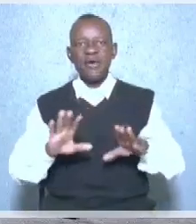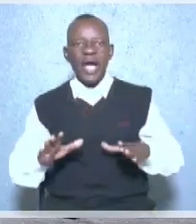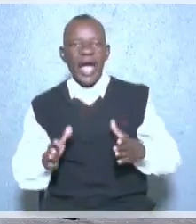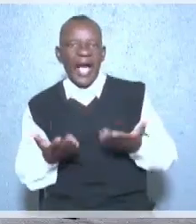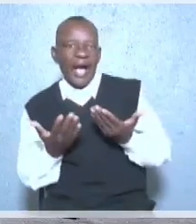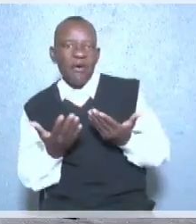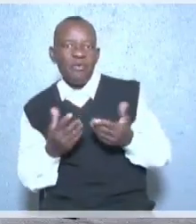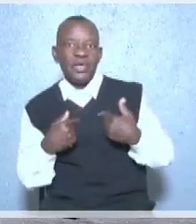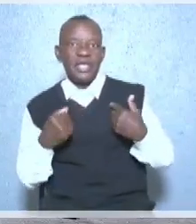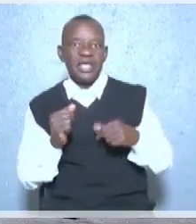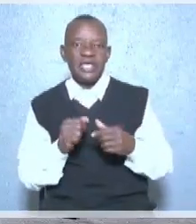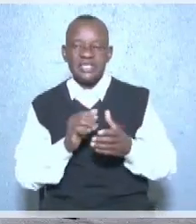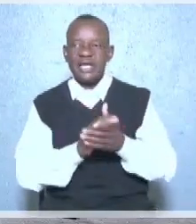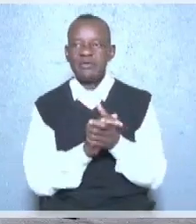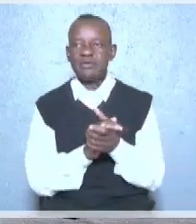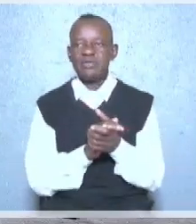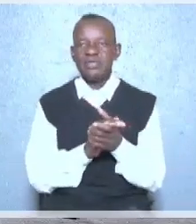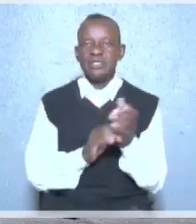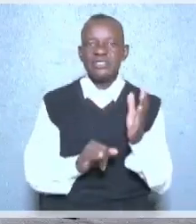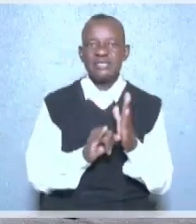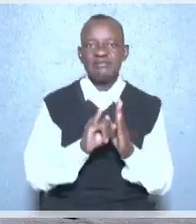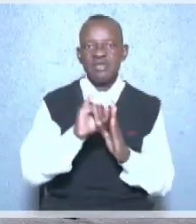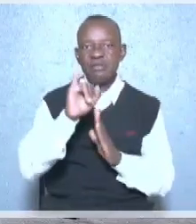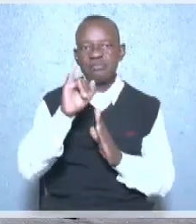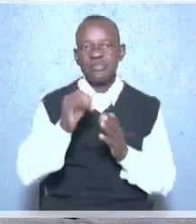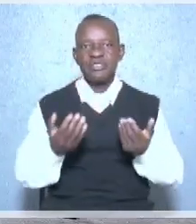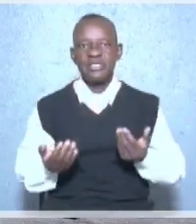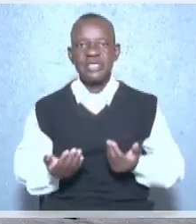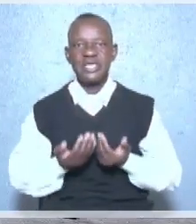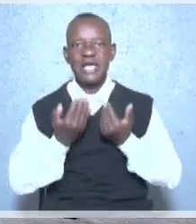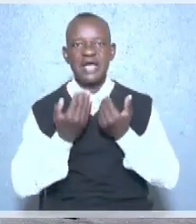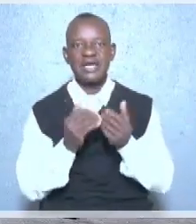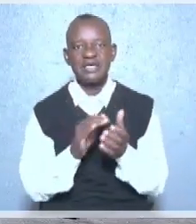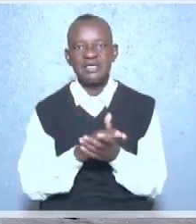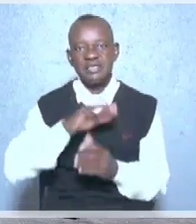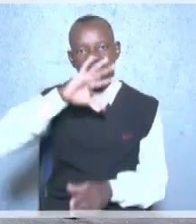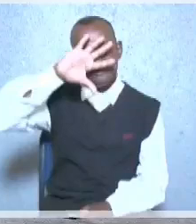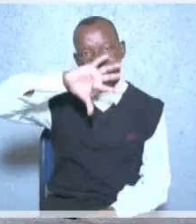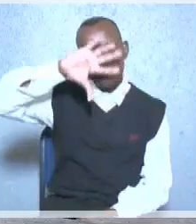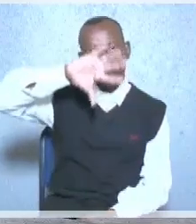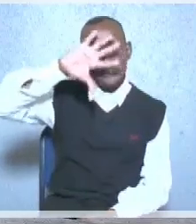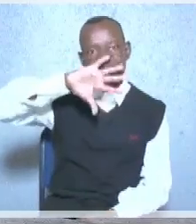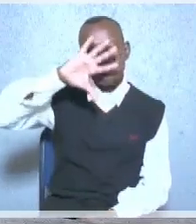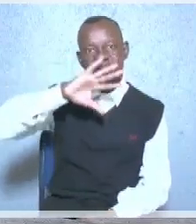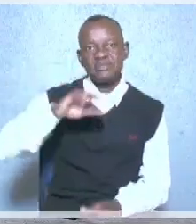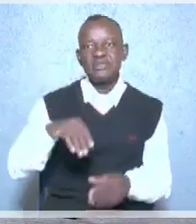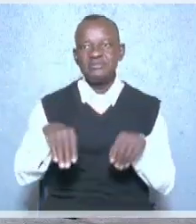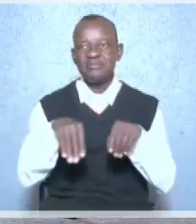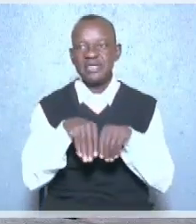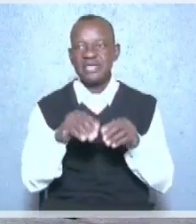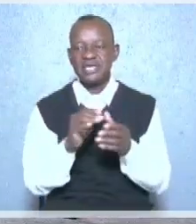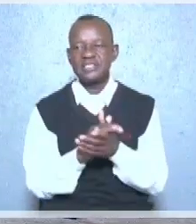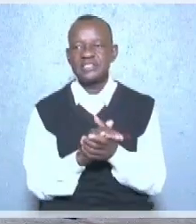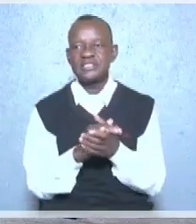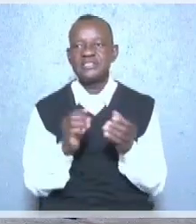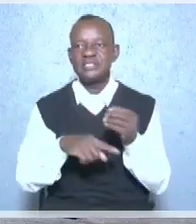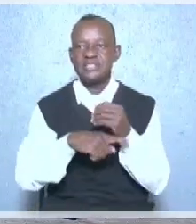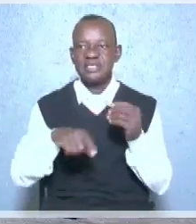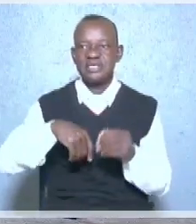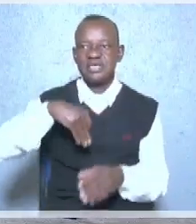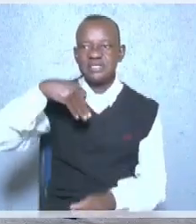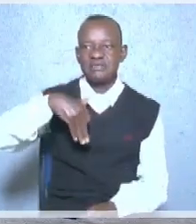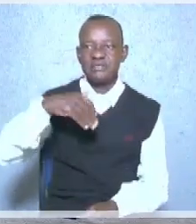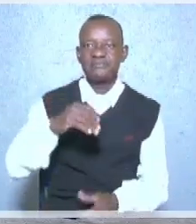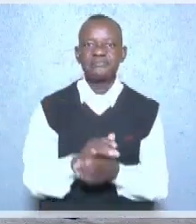country? It's only us that can do that. You know, like I'm a parent now,